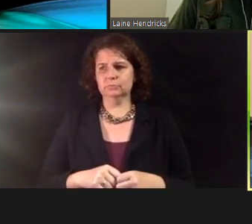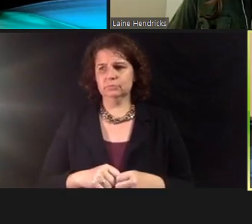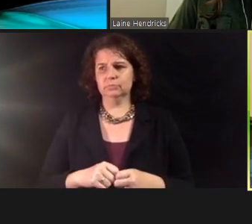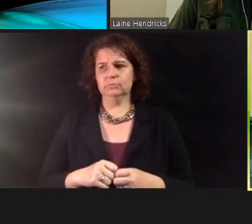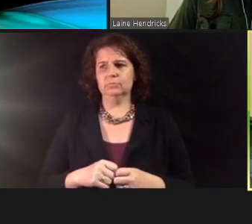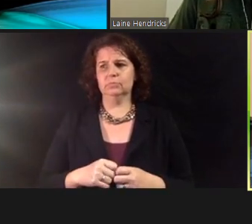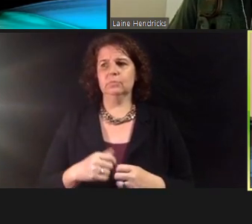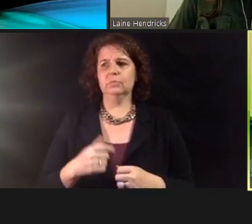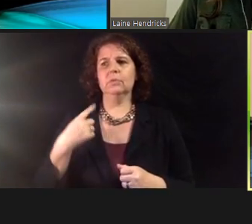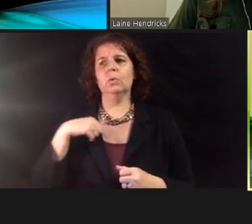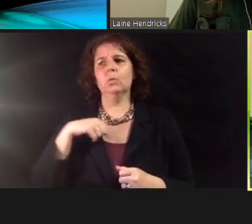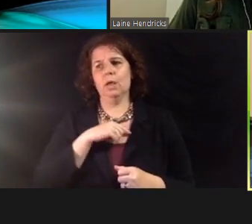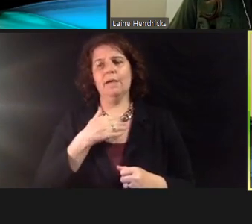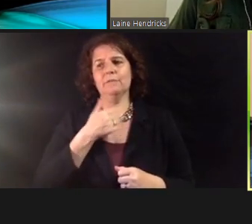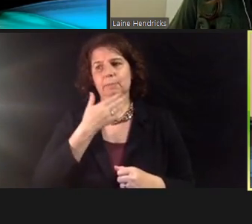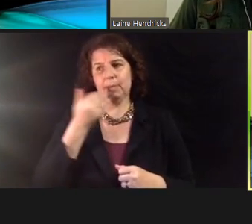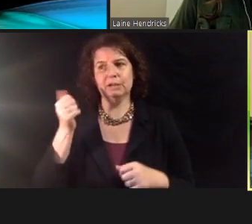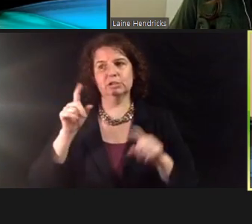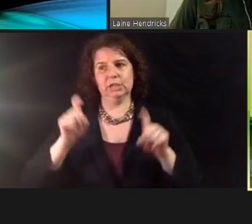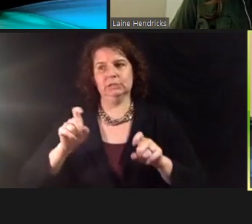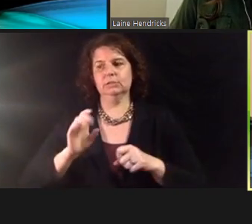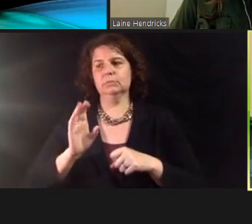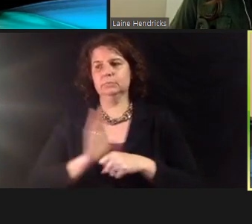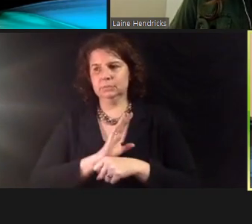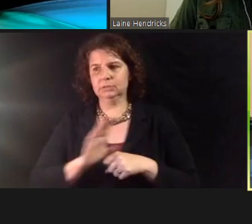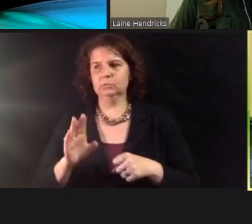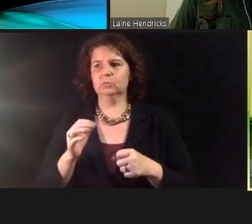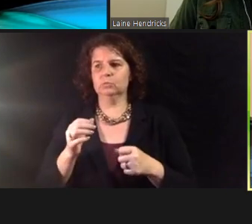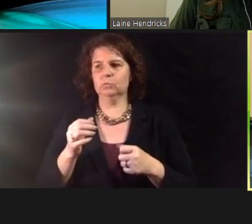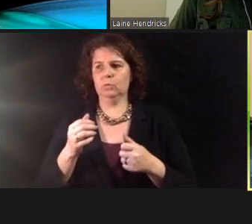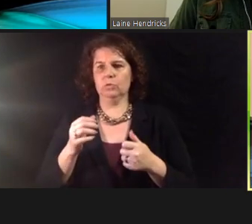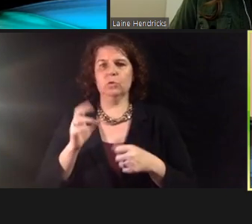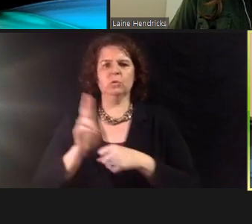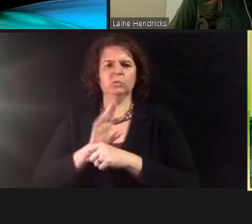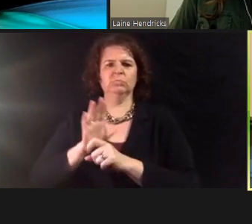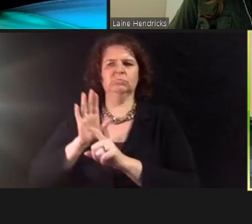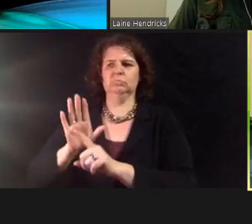that we're using in Marin, 300